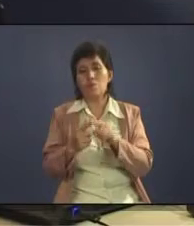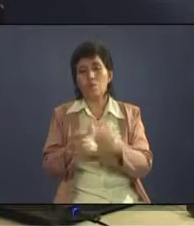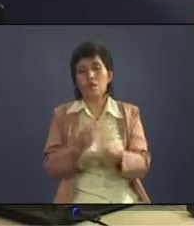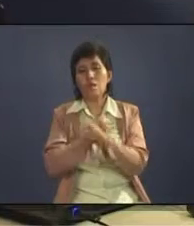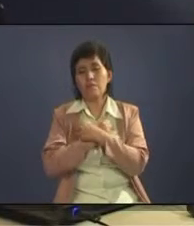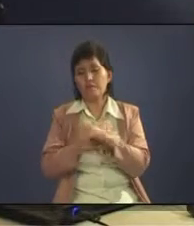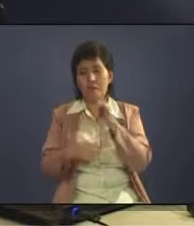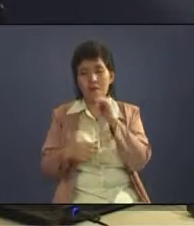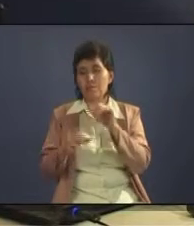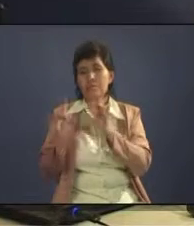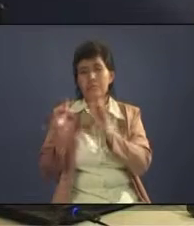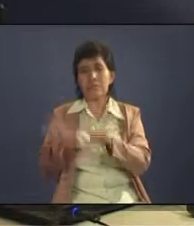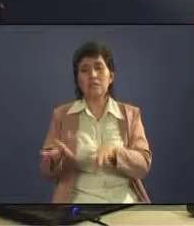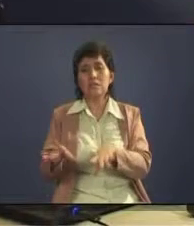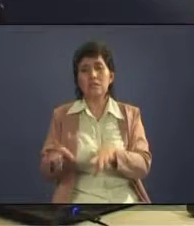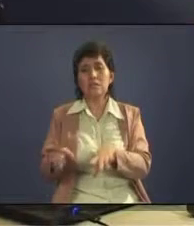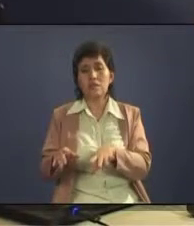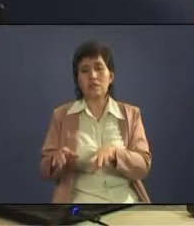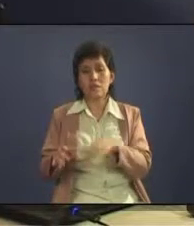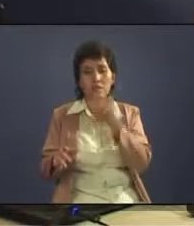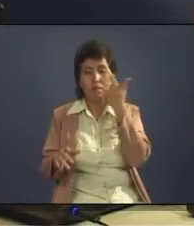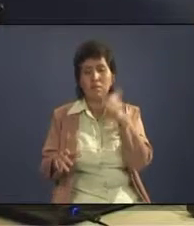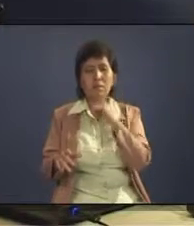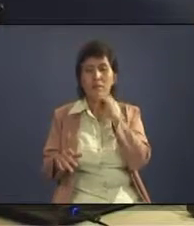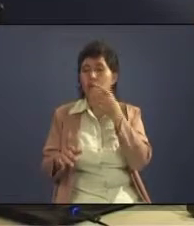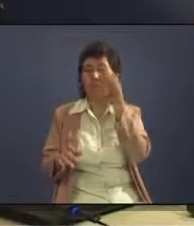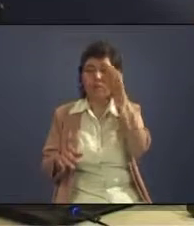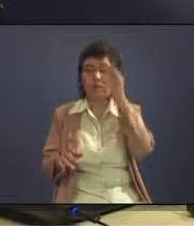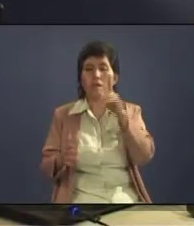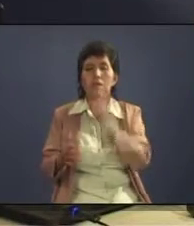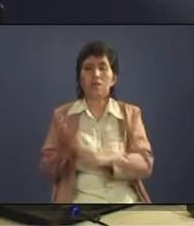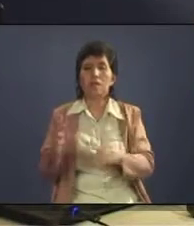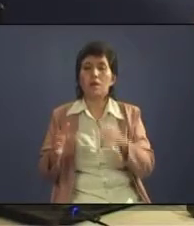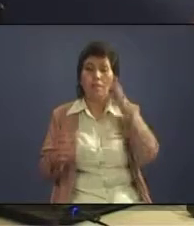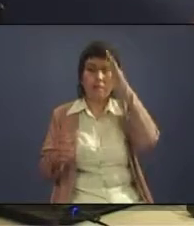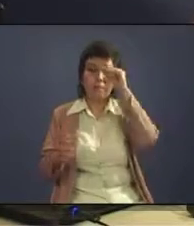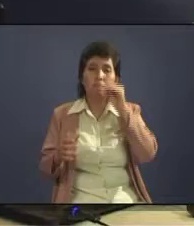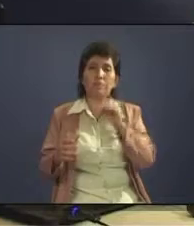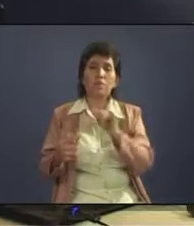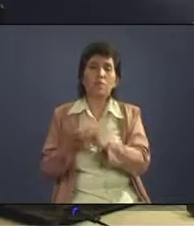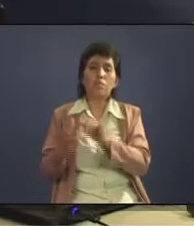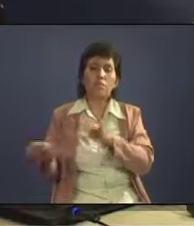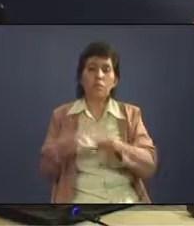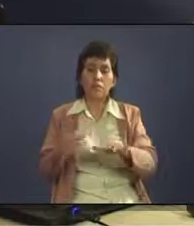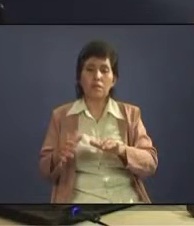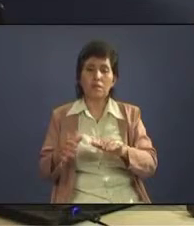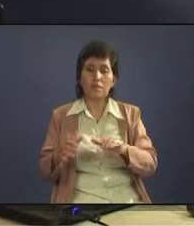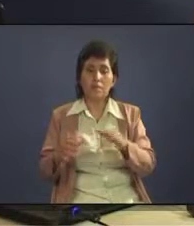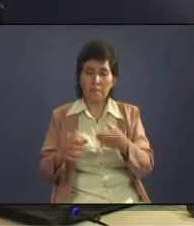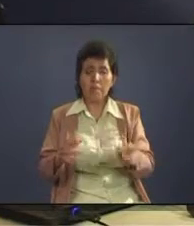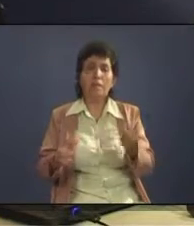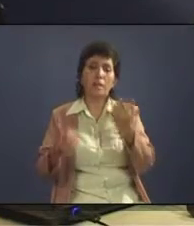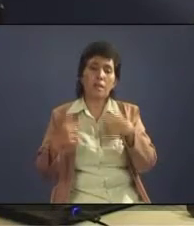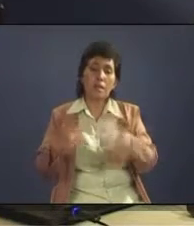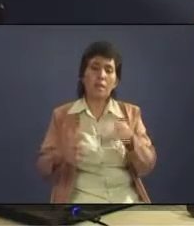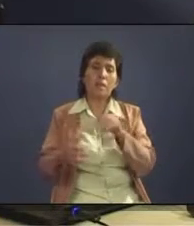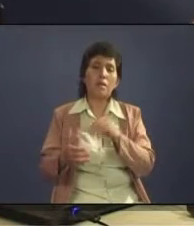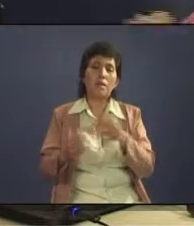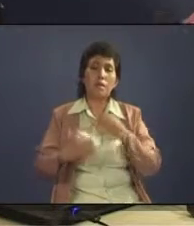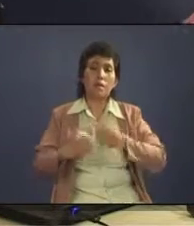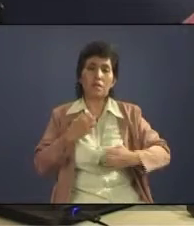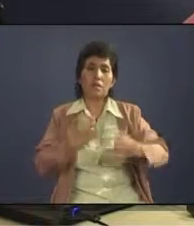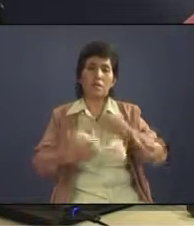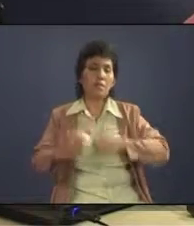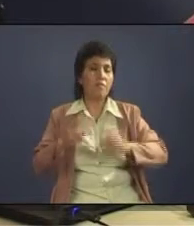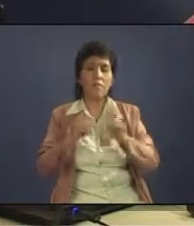gonna hate, I'm just not gonna do anything to that guy, okay? Now, it goes back to your emotions. Emotions is a very